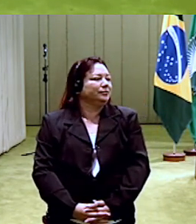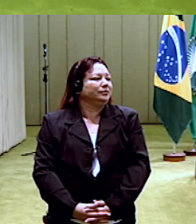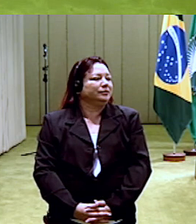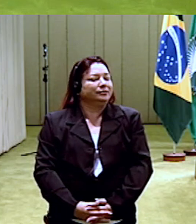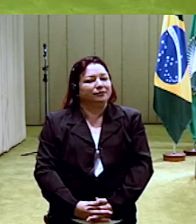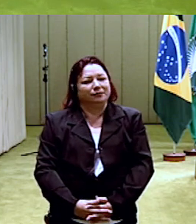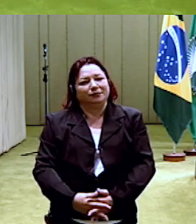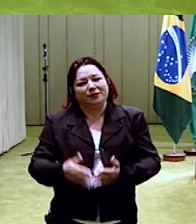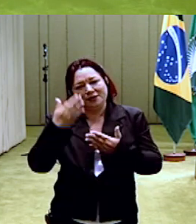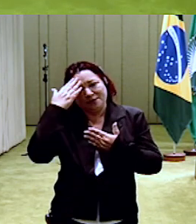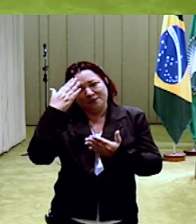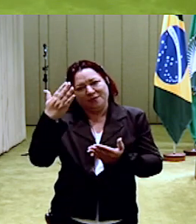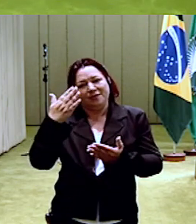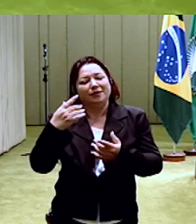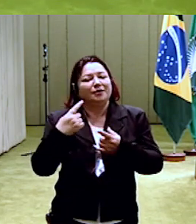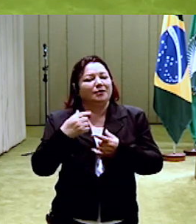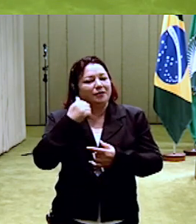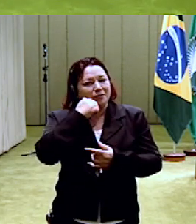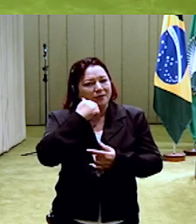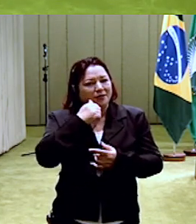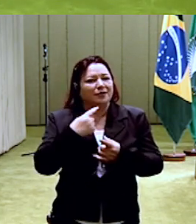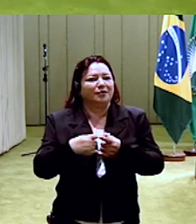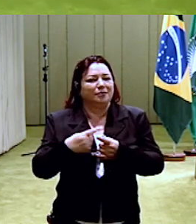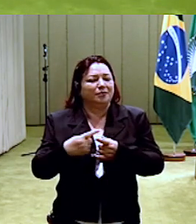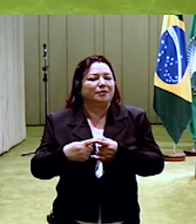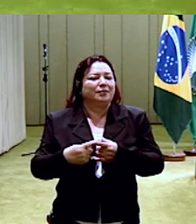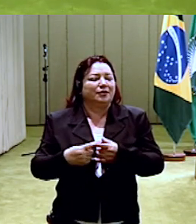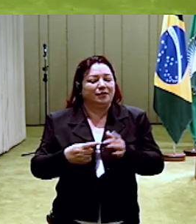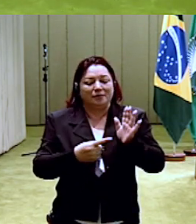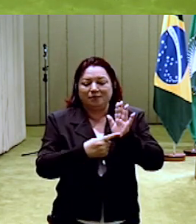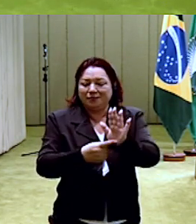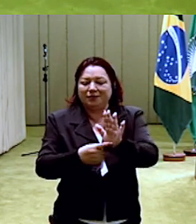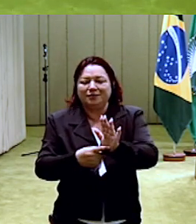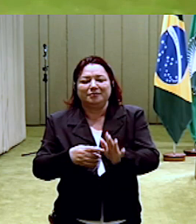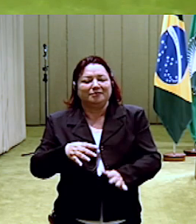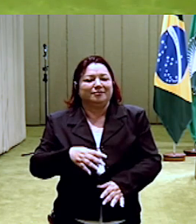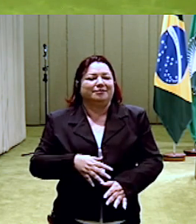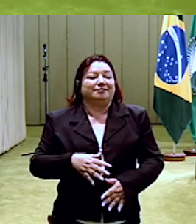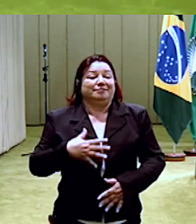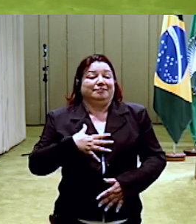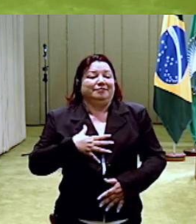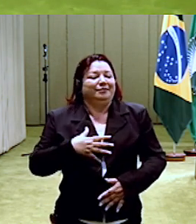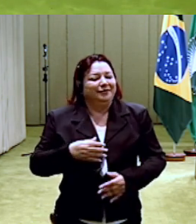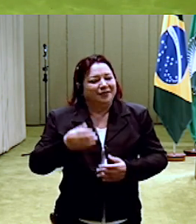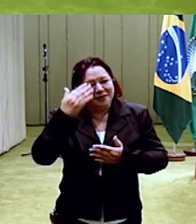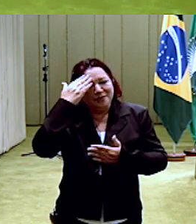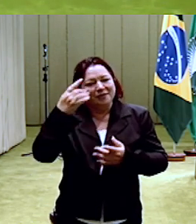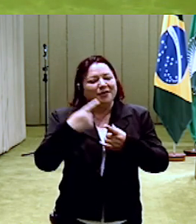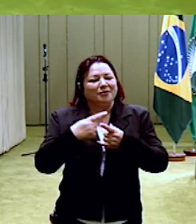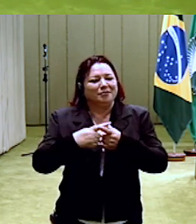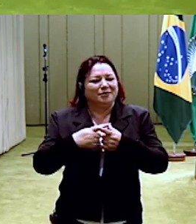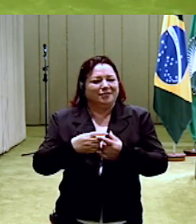Thank you, ma'am, for your very inspiring speech and for your emotion and your I